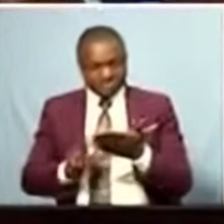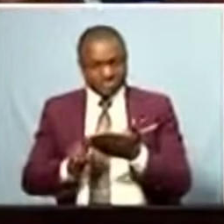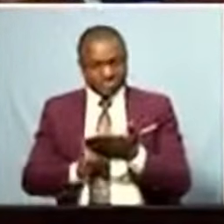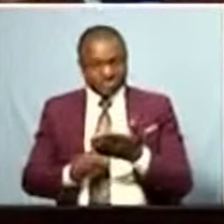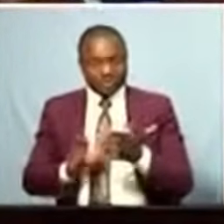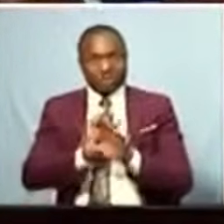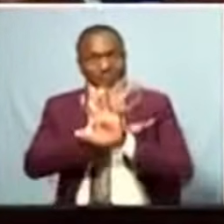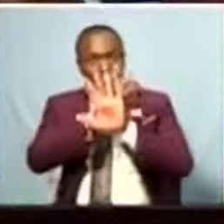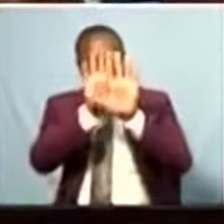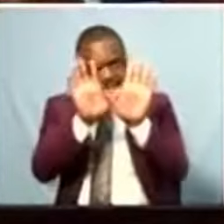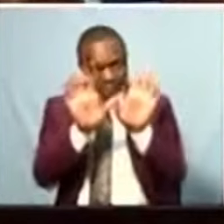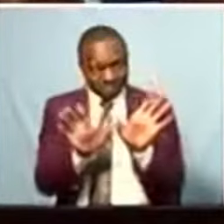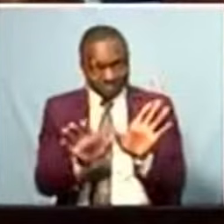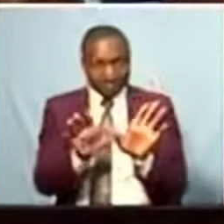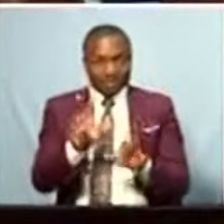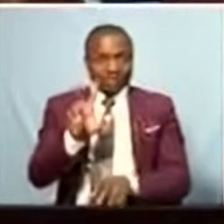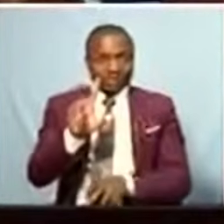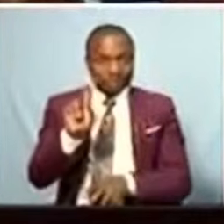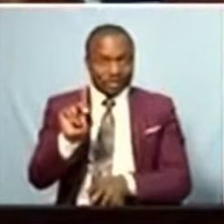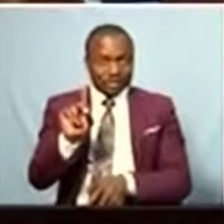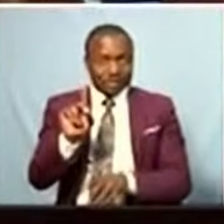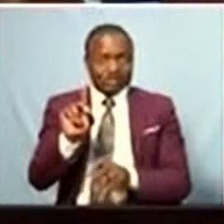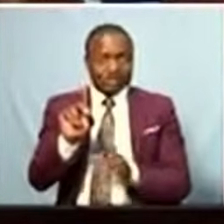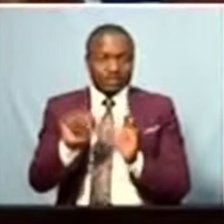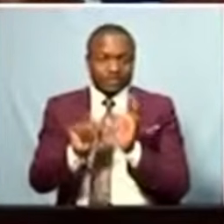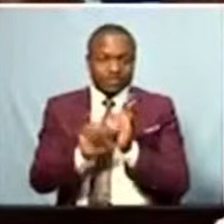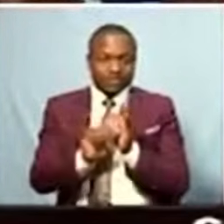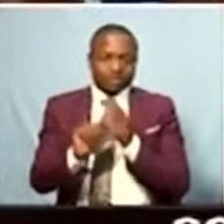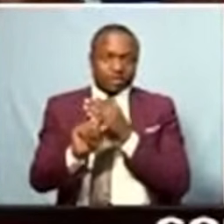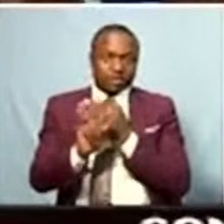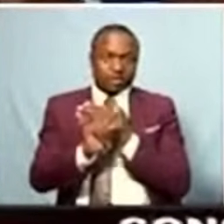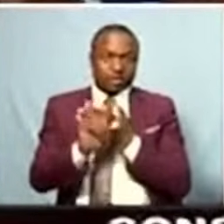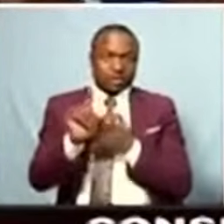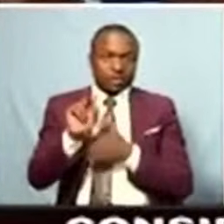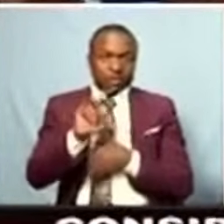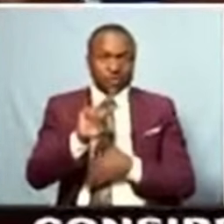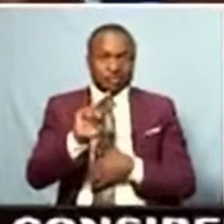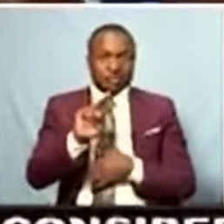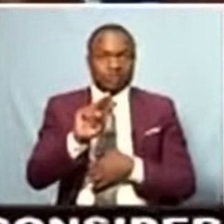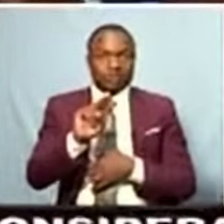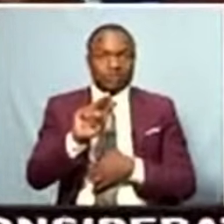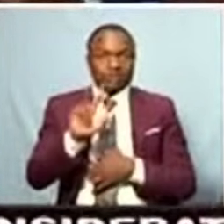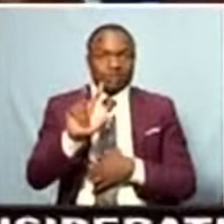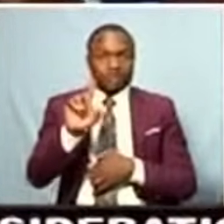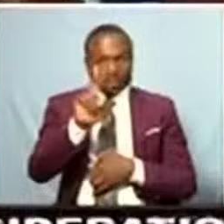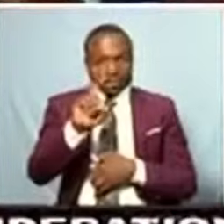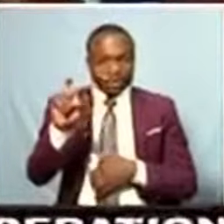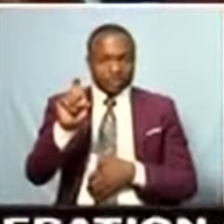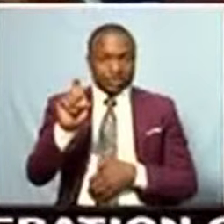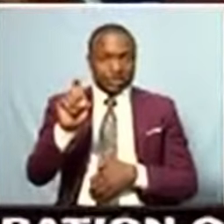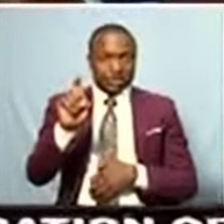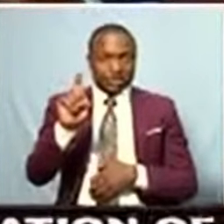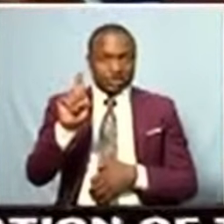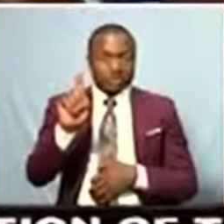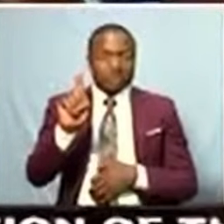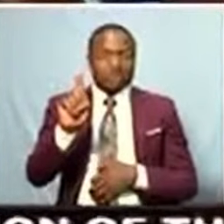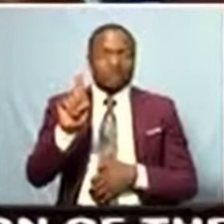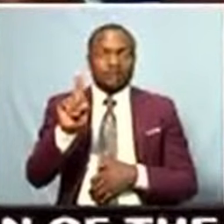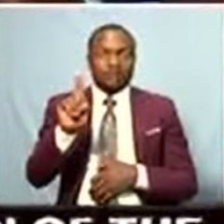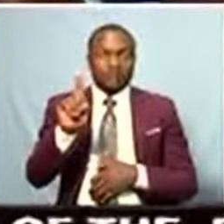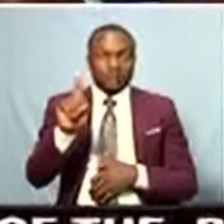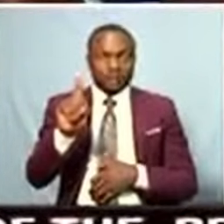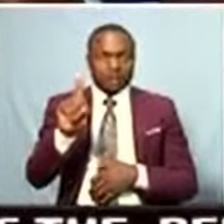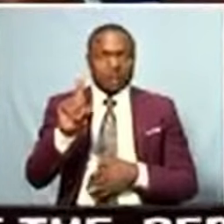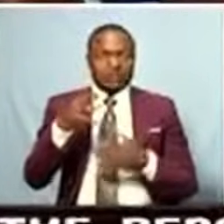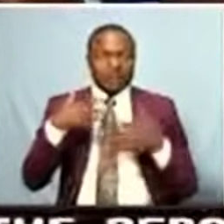be clear. As at 31st August 2023, there were 101 health centers, in brackets